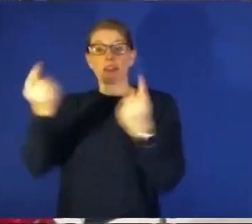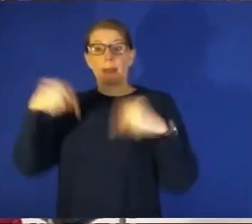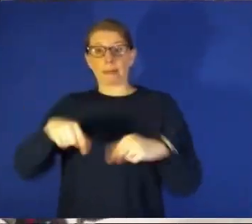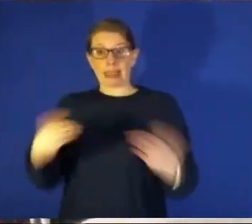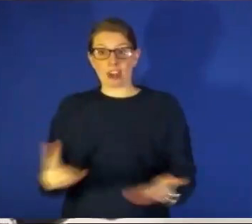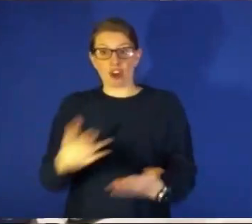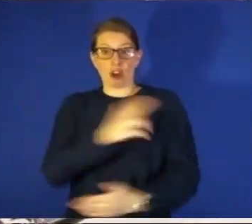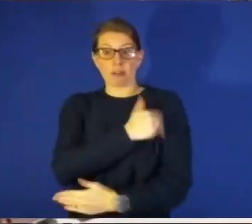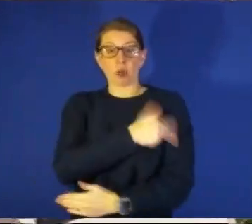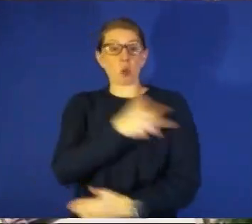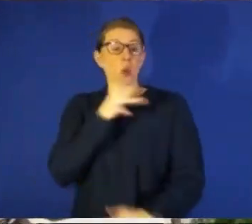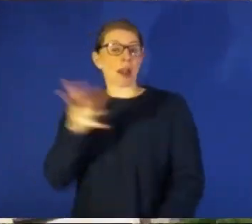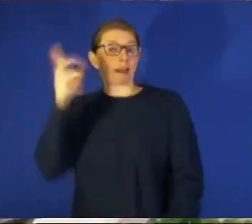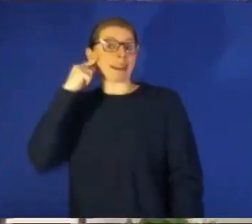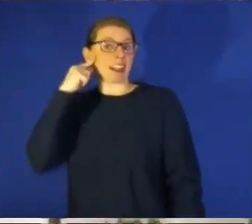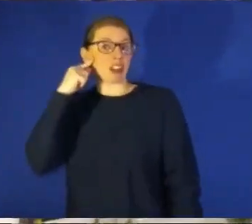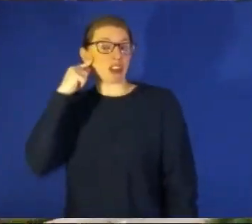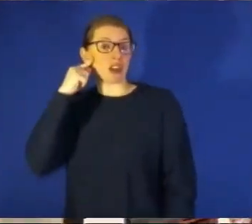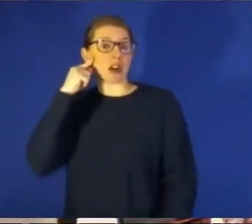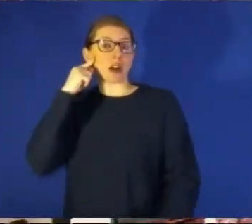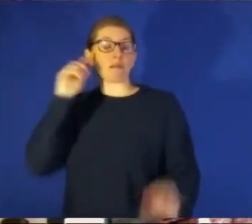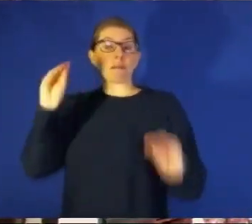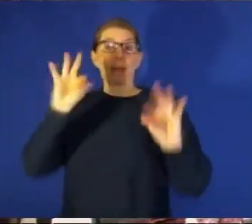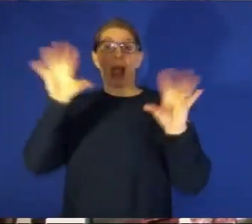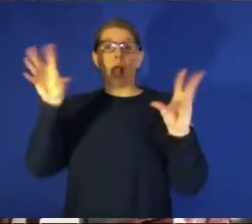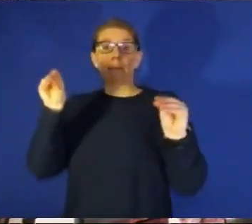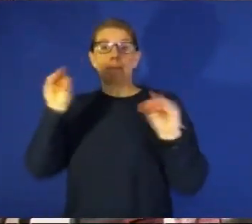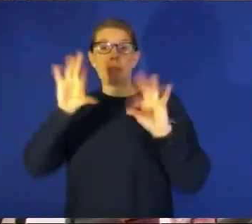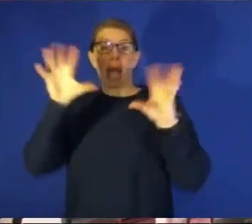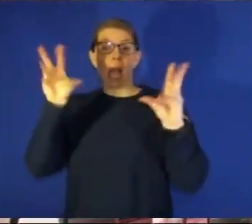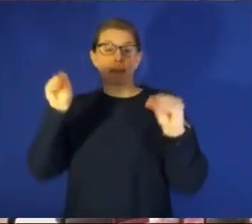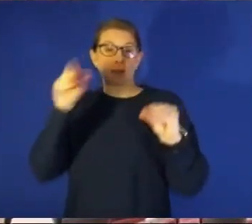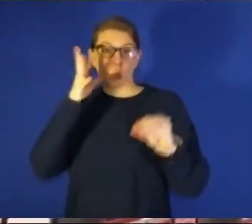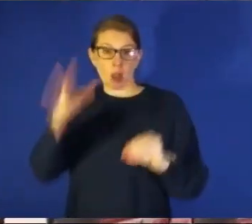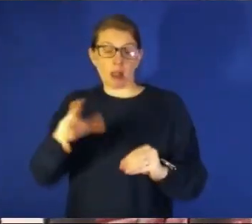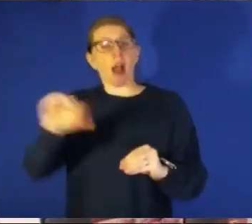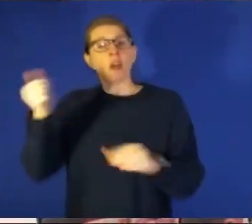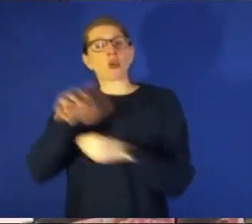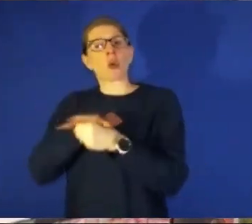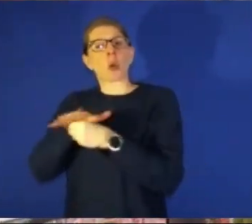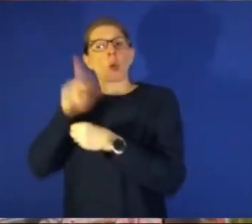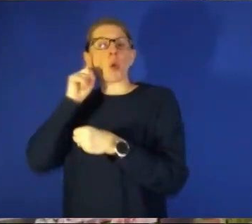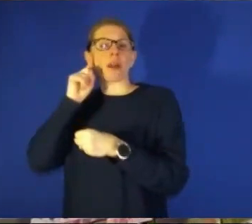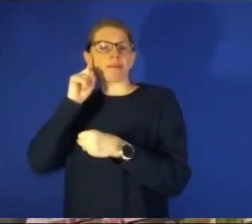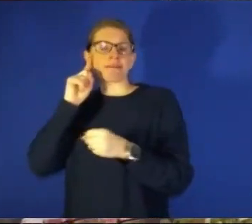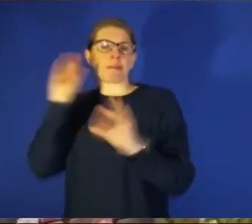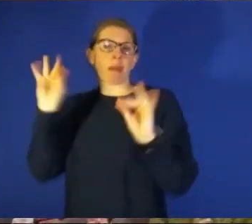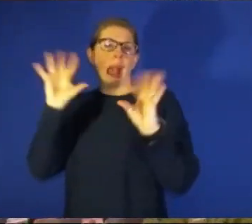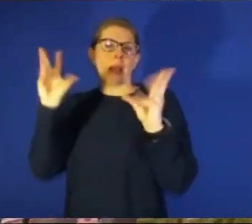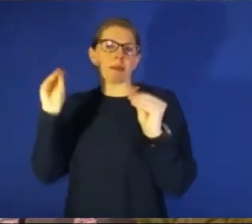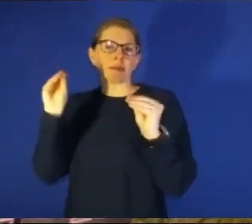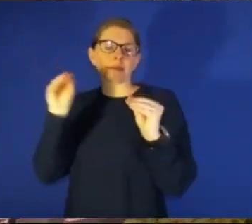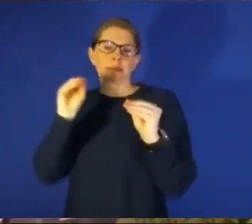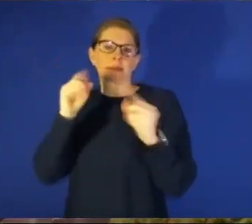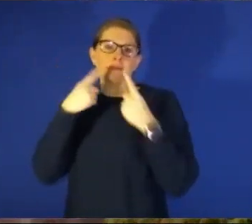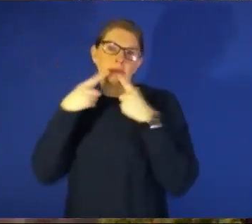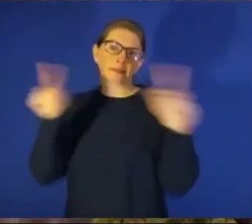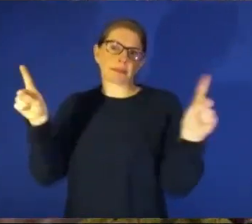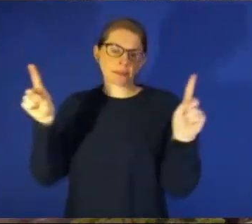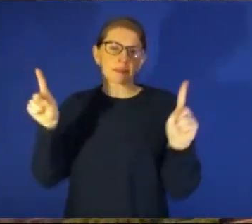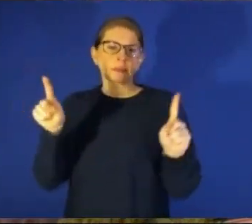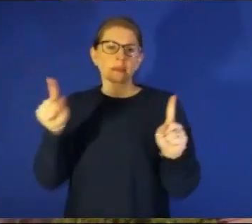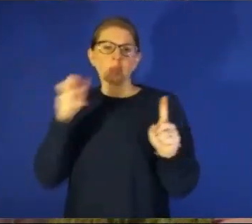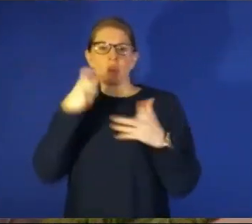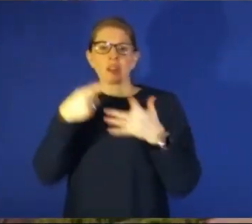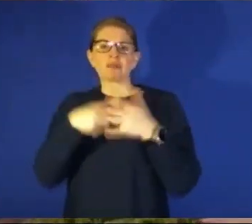you'll hear those overhead announcements and alarms. At other locations, you will hear sirens and weather radio alerts, and those will be activated.